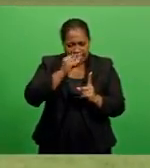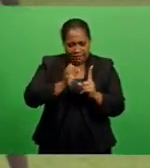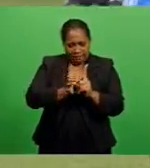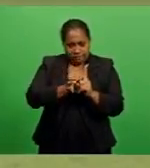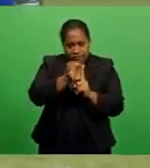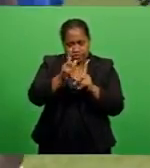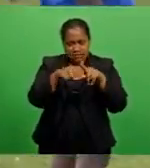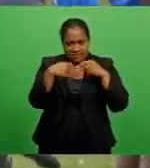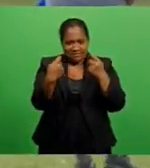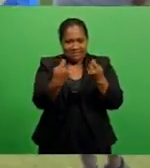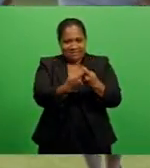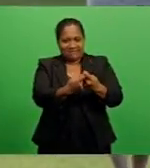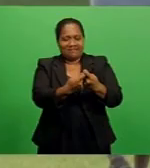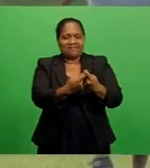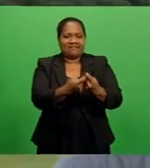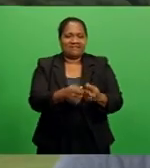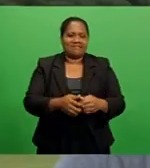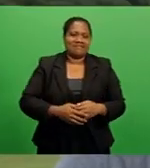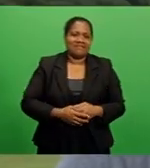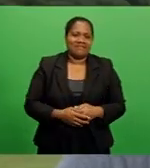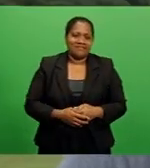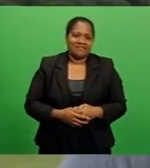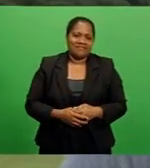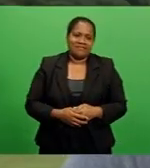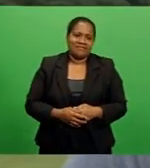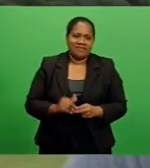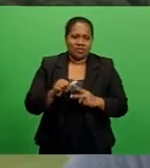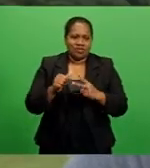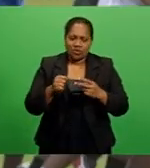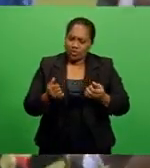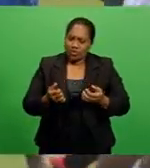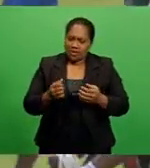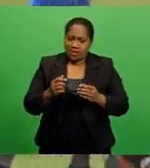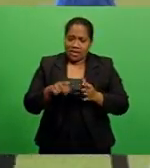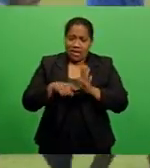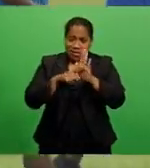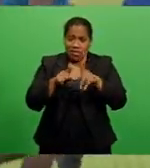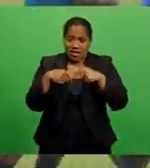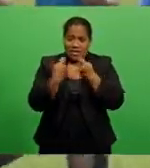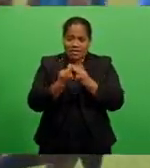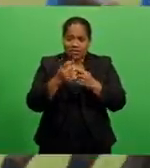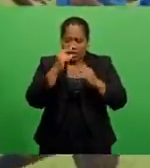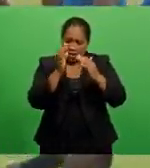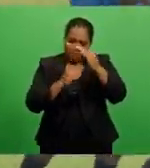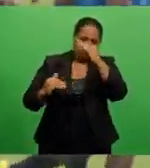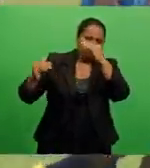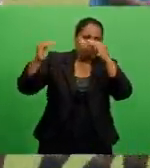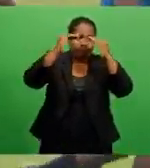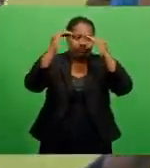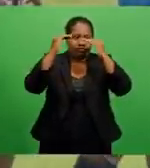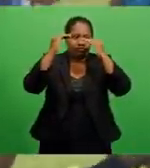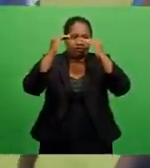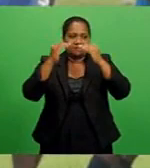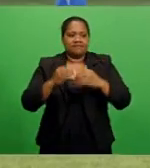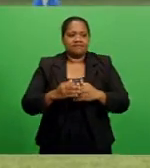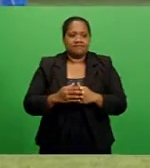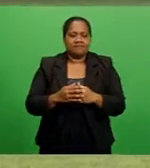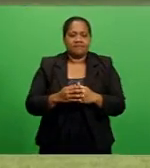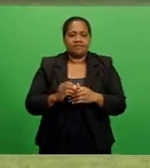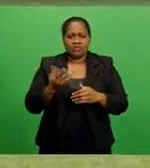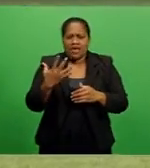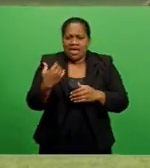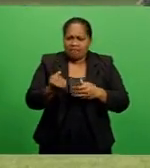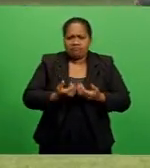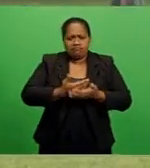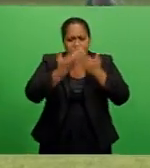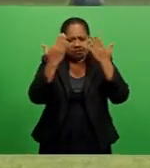and lift the Lautoka team to another level. There's also big plans for the side as they